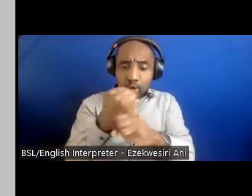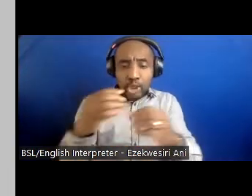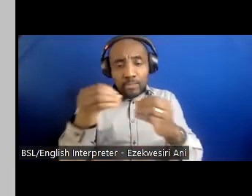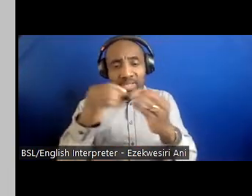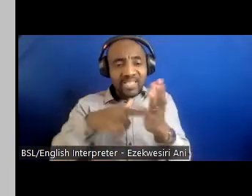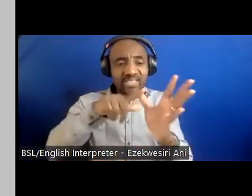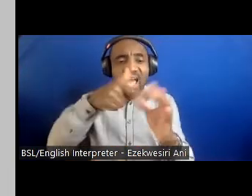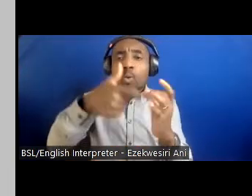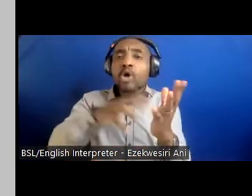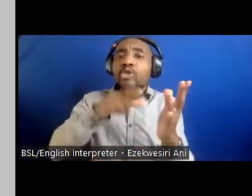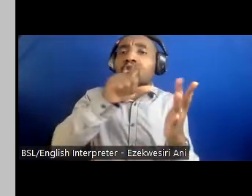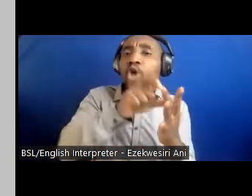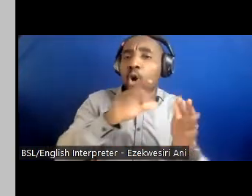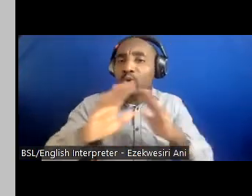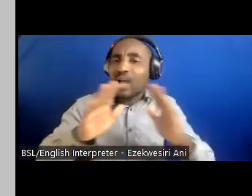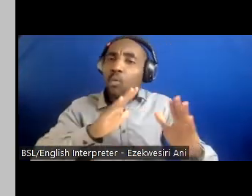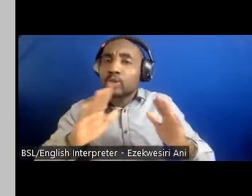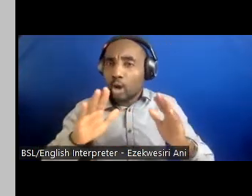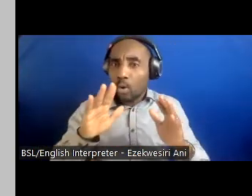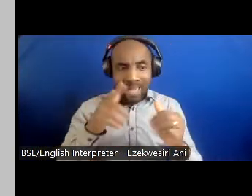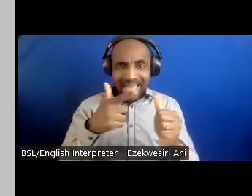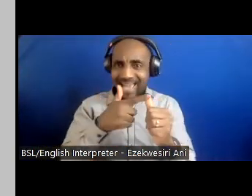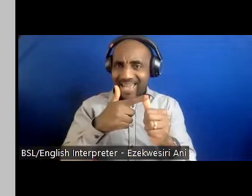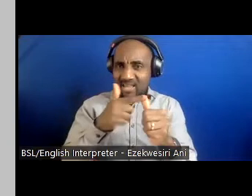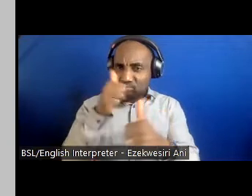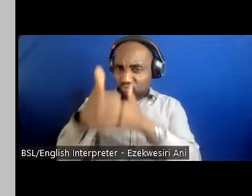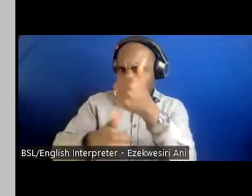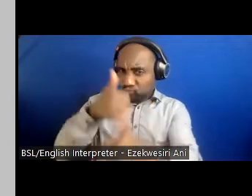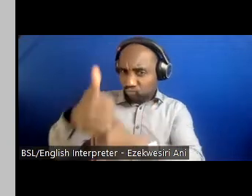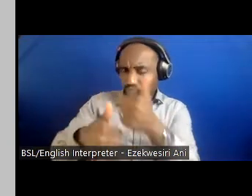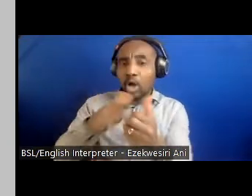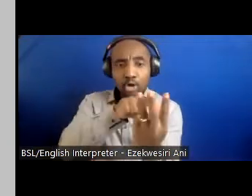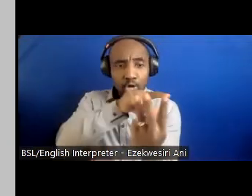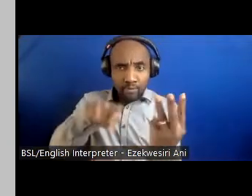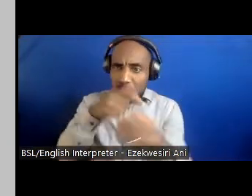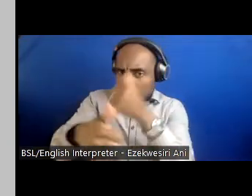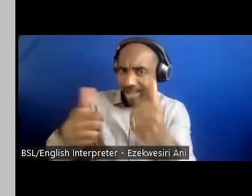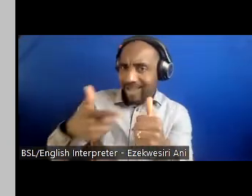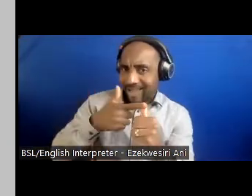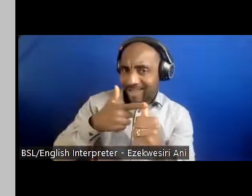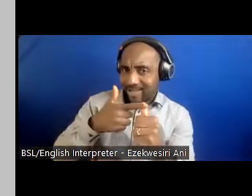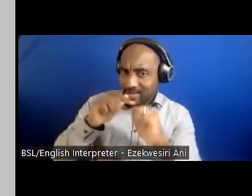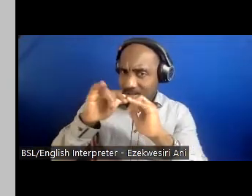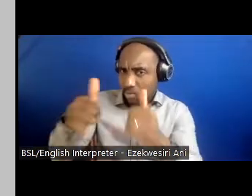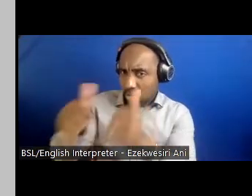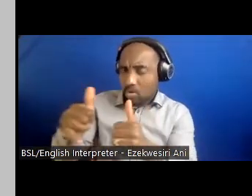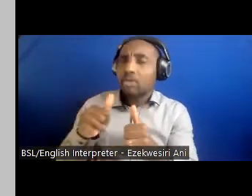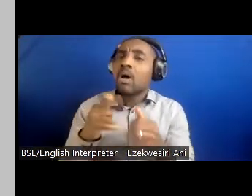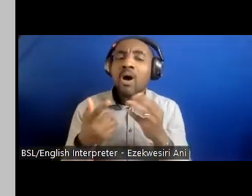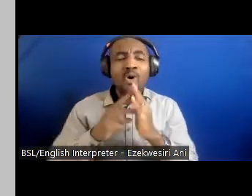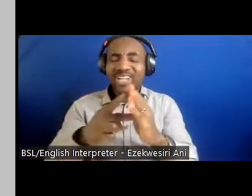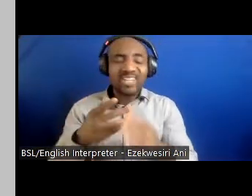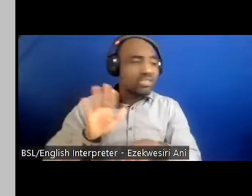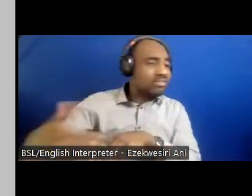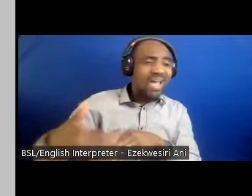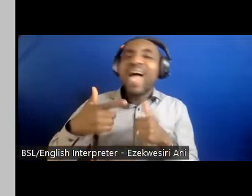A. I would like to congratulate the 3 NGBs who received an A. Organisations cannot be complacent even with an A,